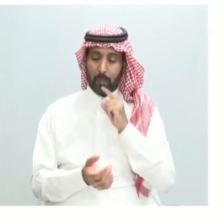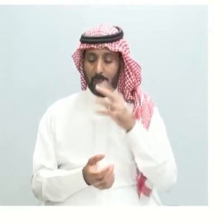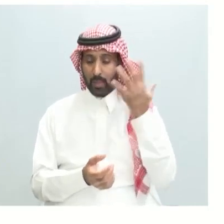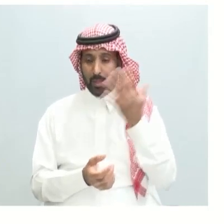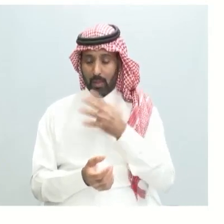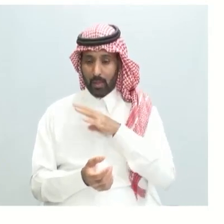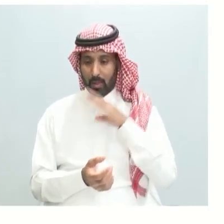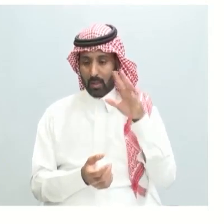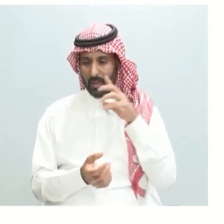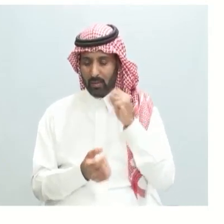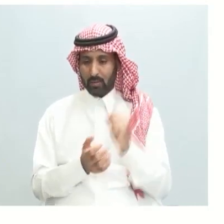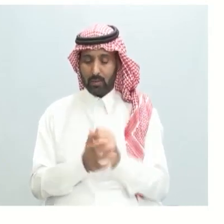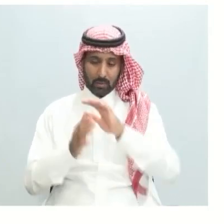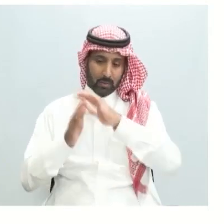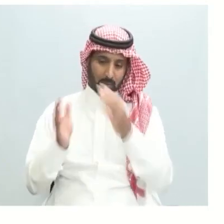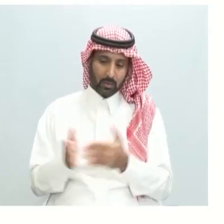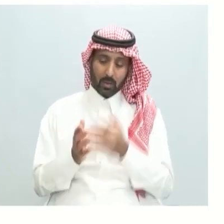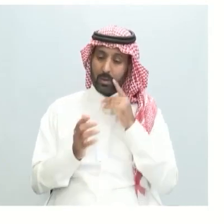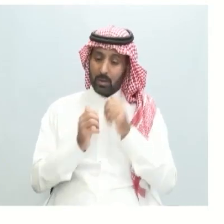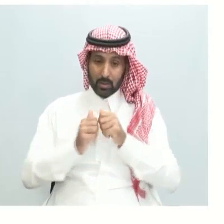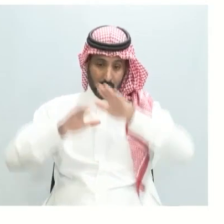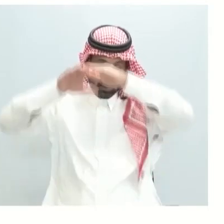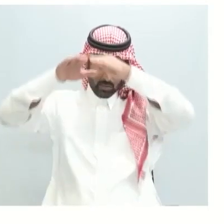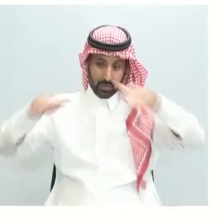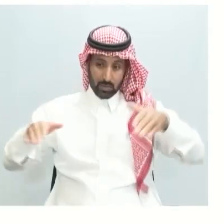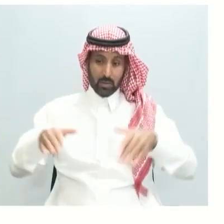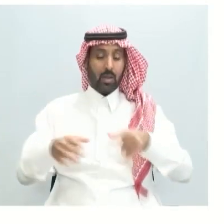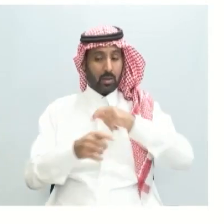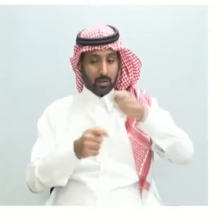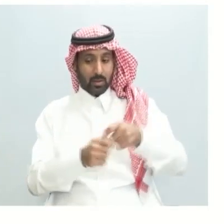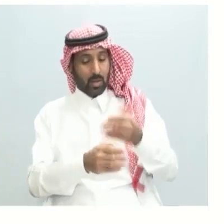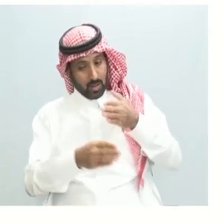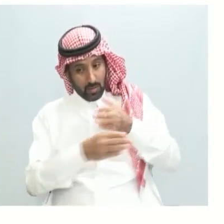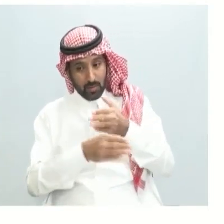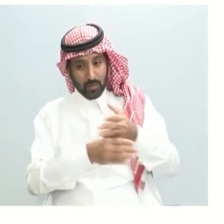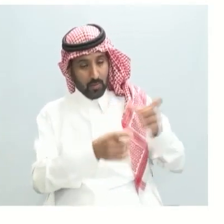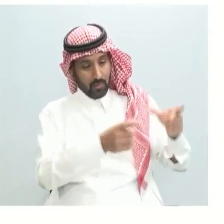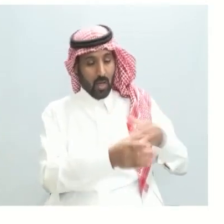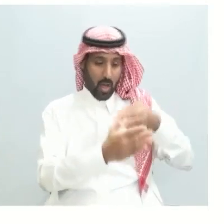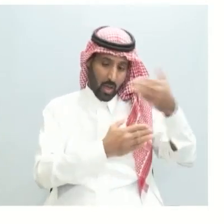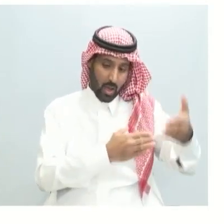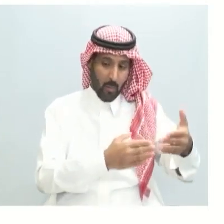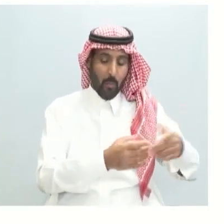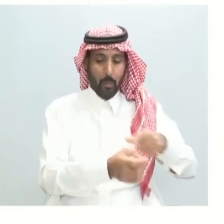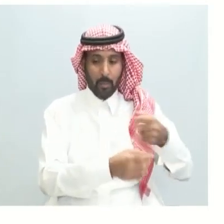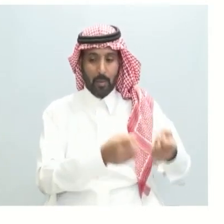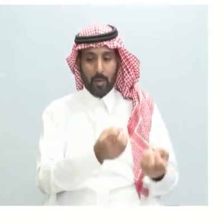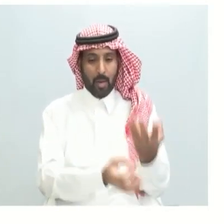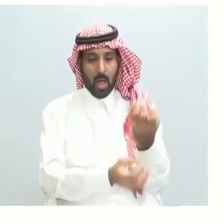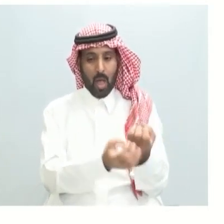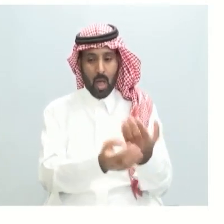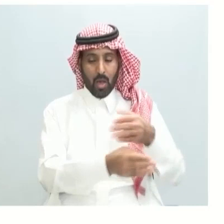African hut. The Bedouin tent, the cooking facilities, you cook outside also using